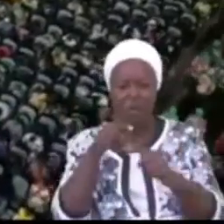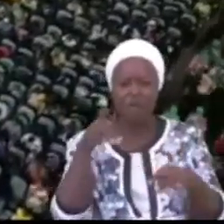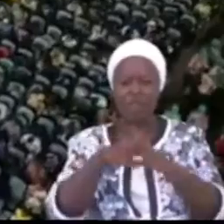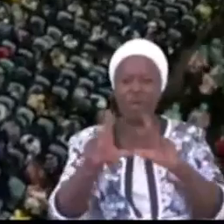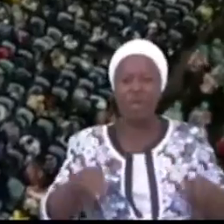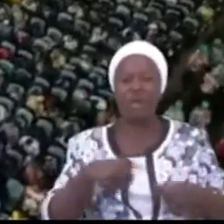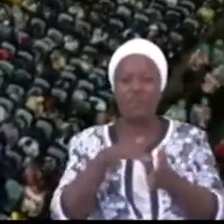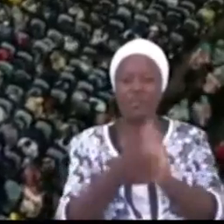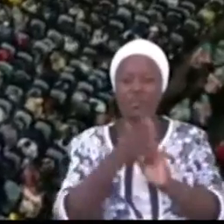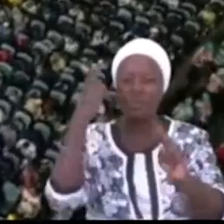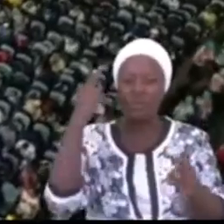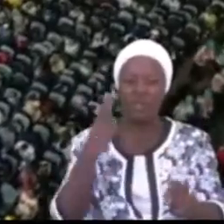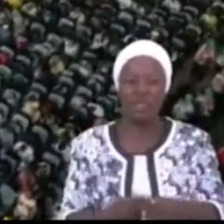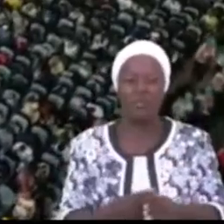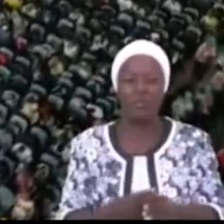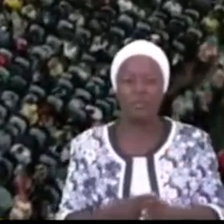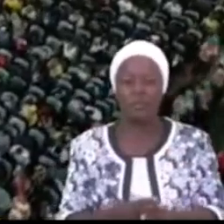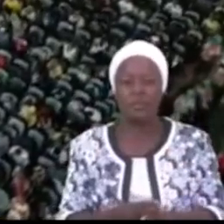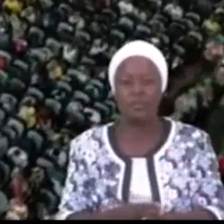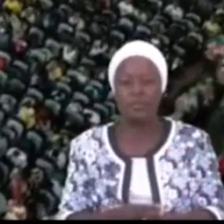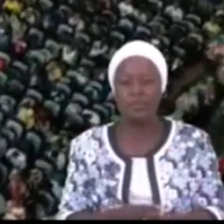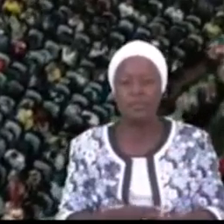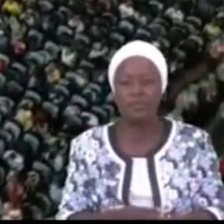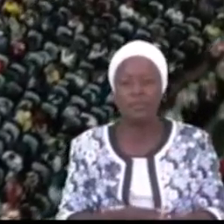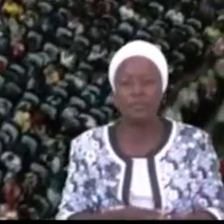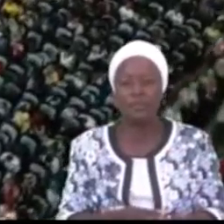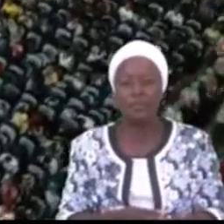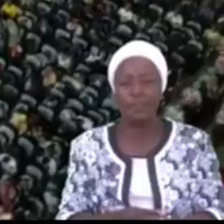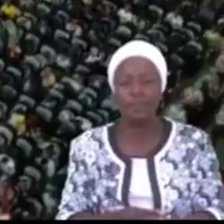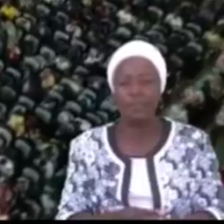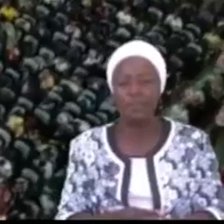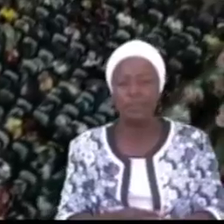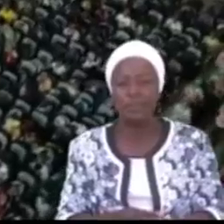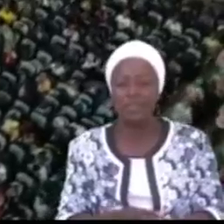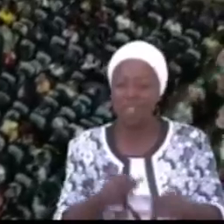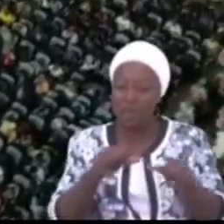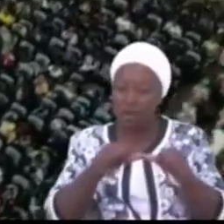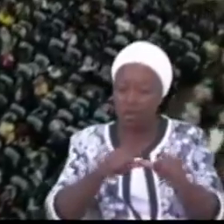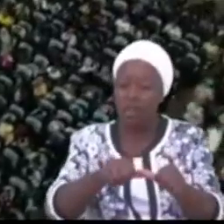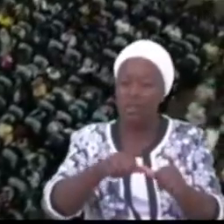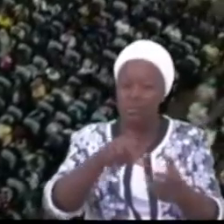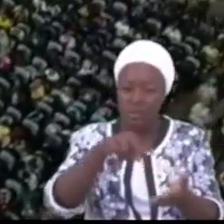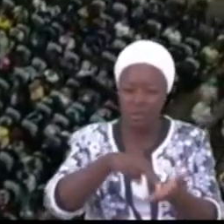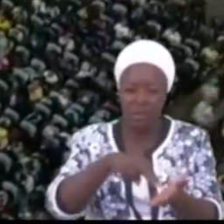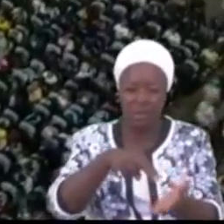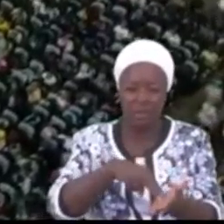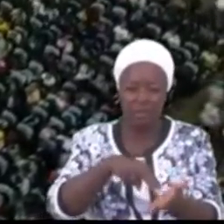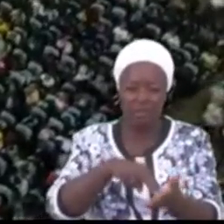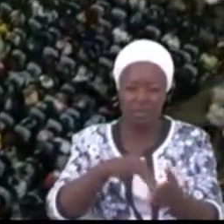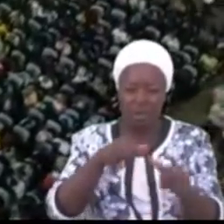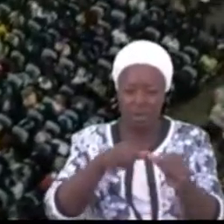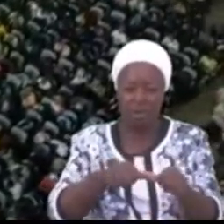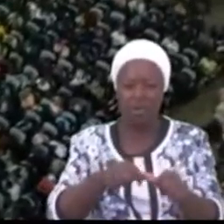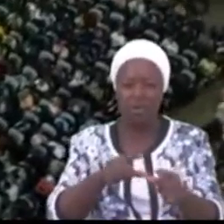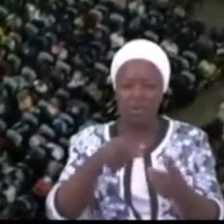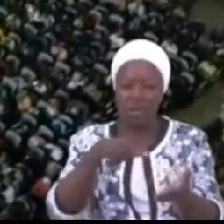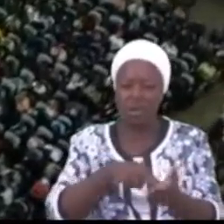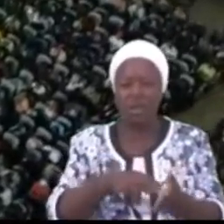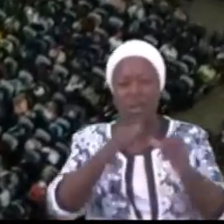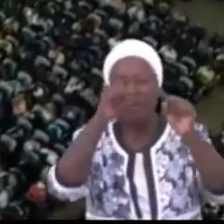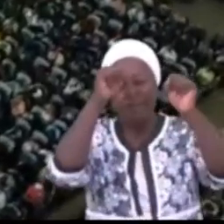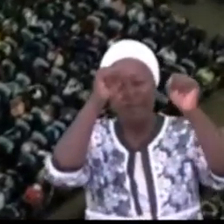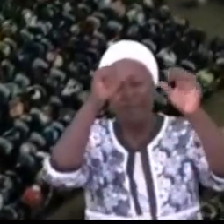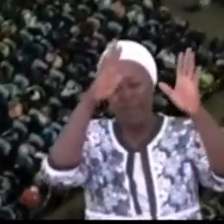in Jesus' name. Keep on standing. Keep on standing. I'm praying with you now.